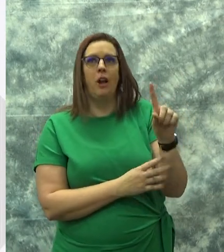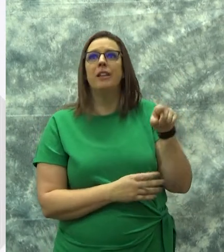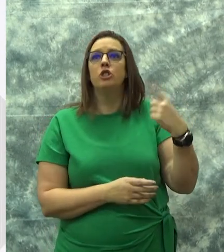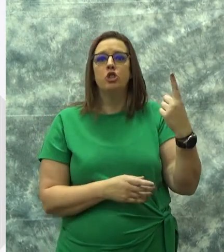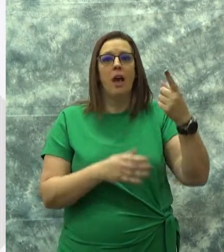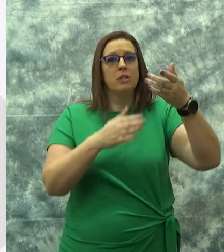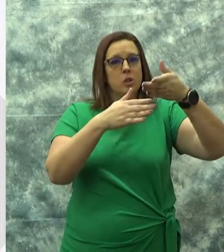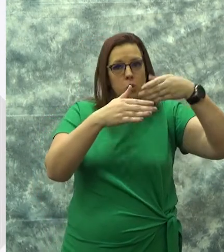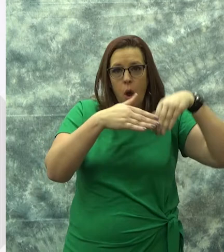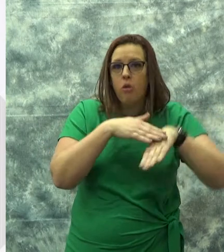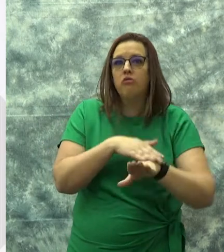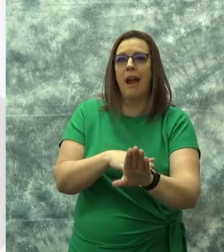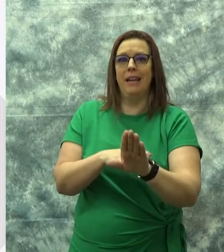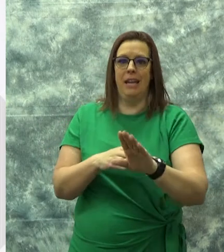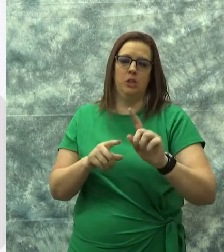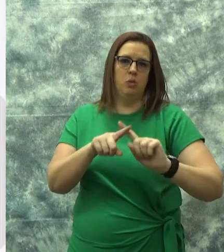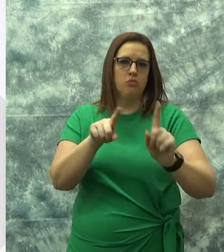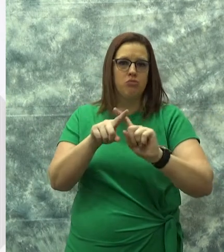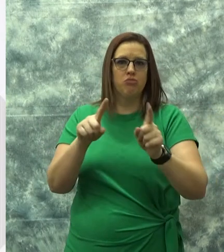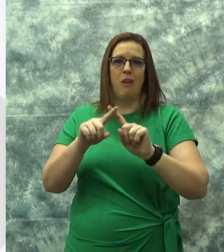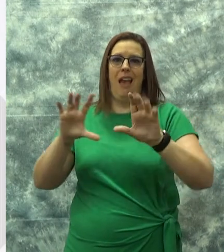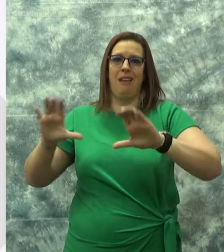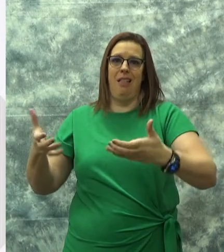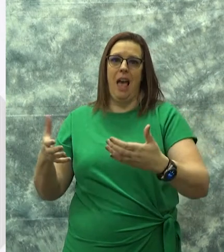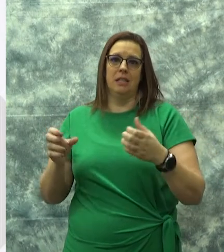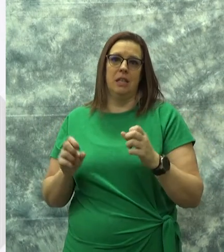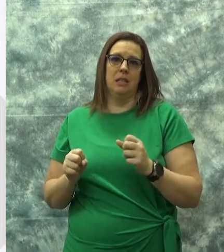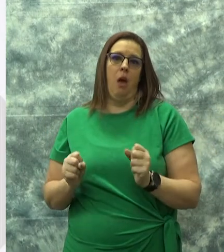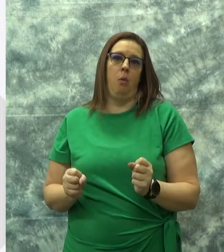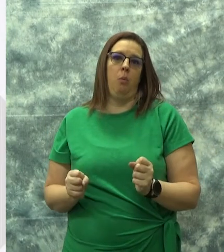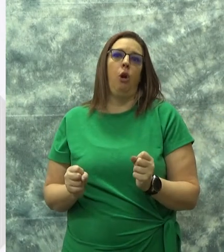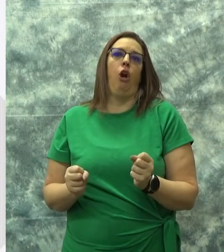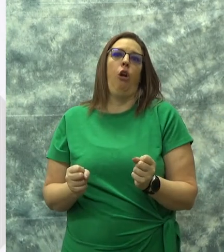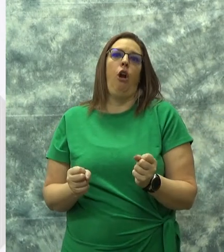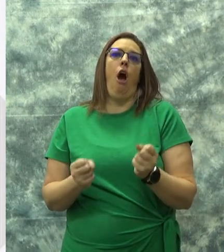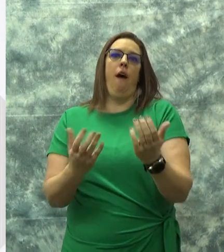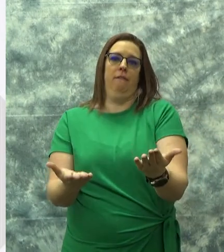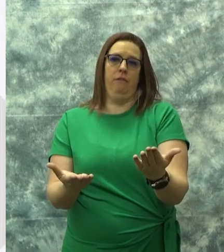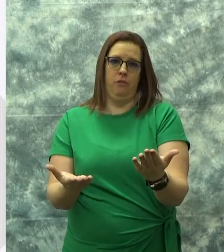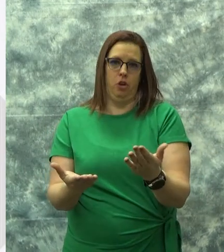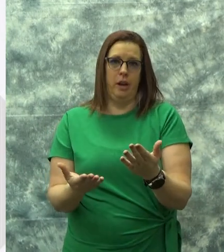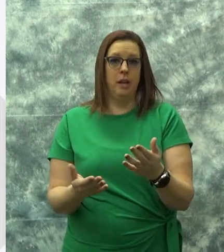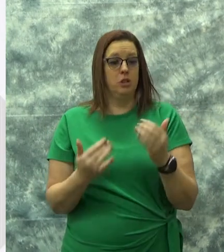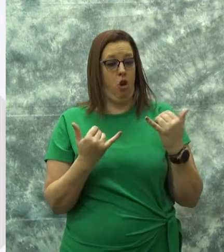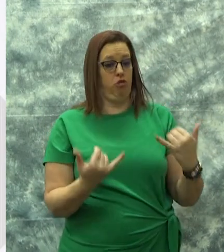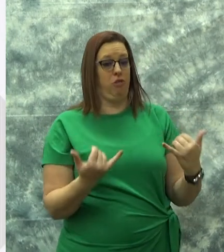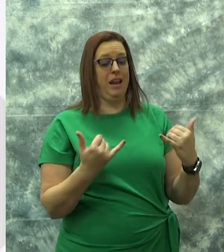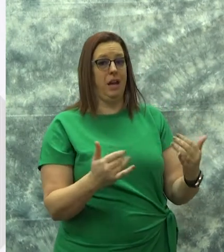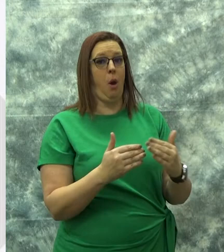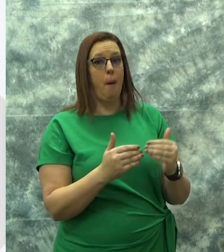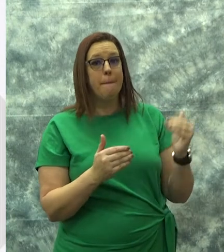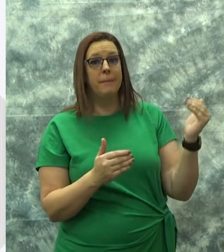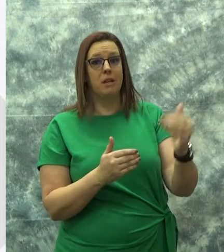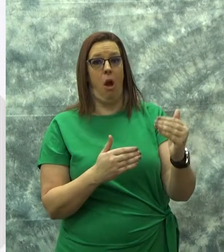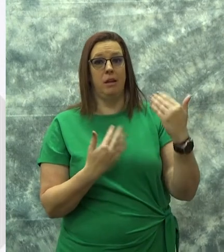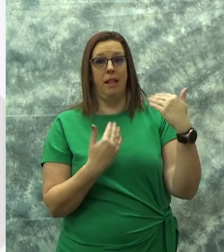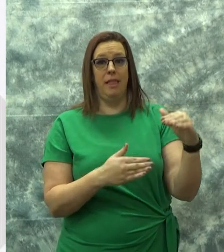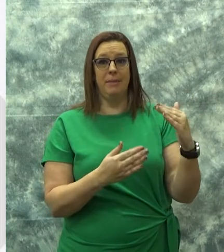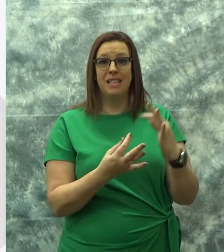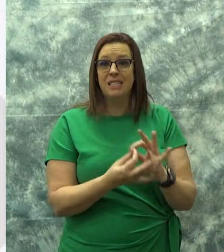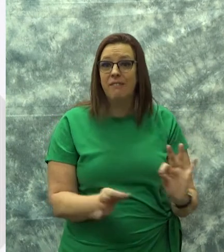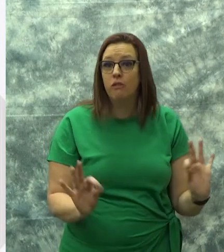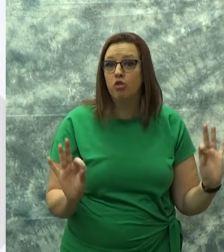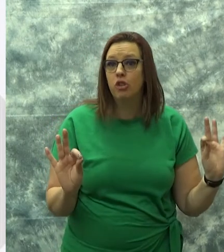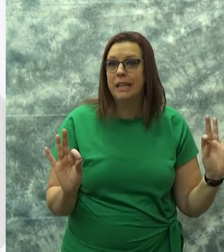It just is a portal that will take you right into all the classes that we're offering and ways that you can get support. Our Beyond Limits class right now